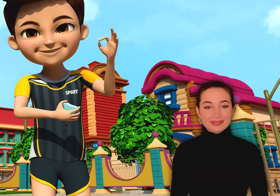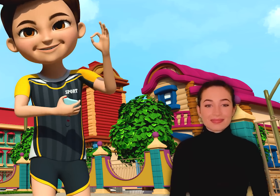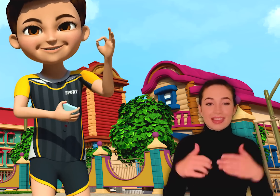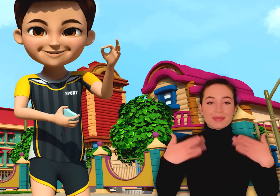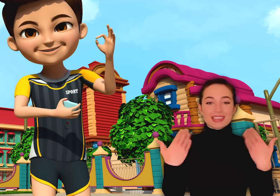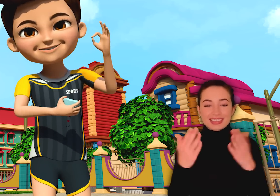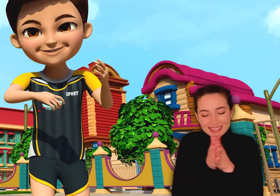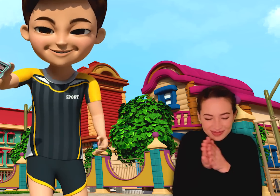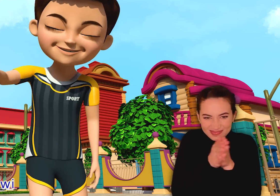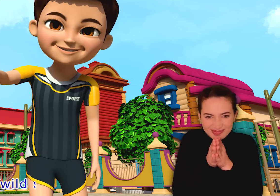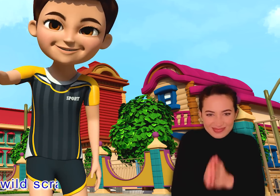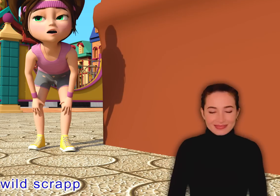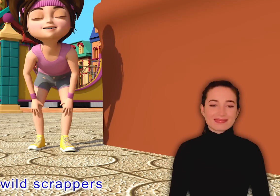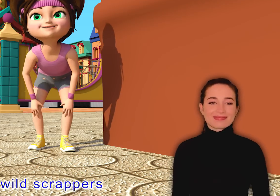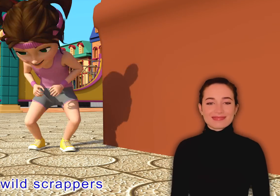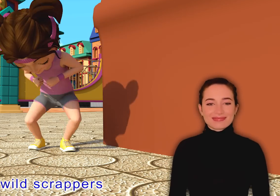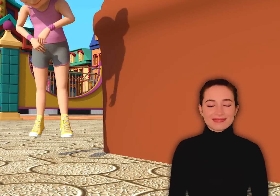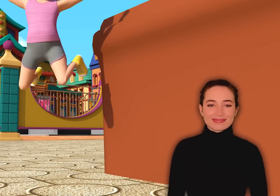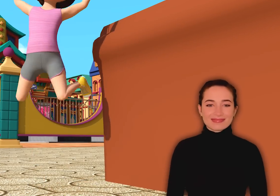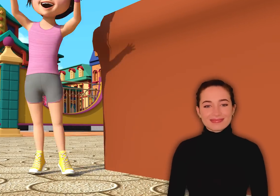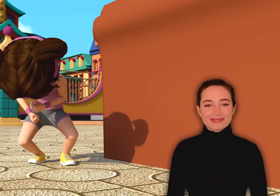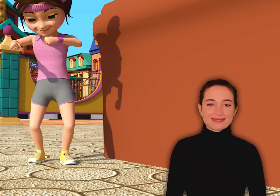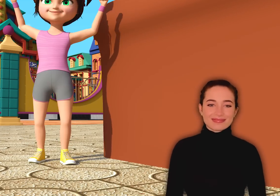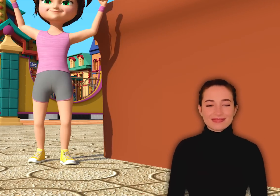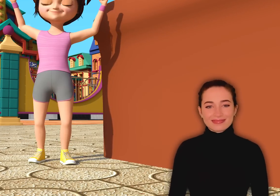creers with happiness and wild